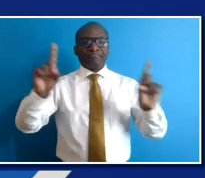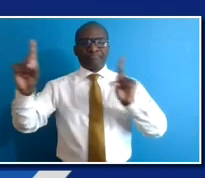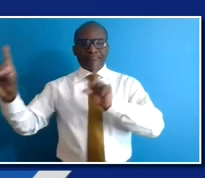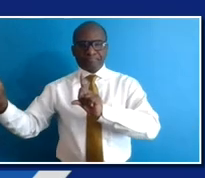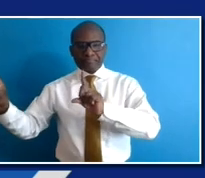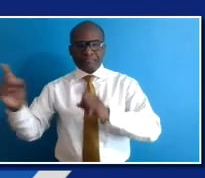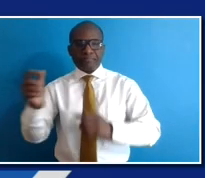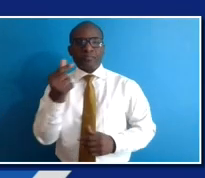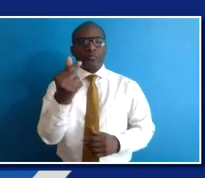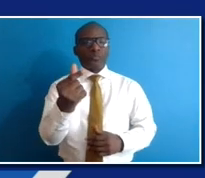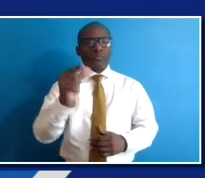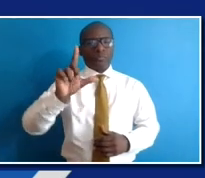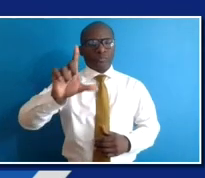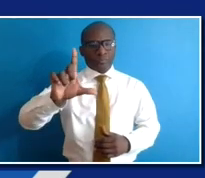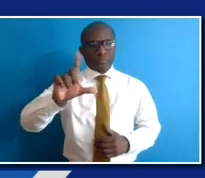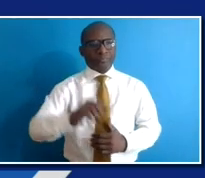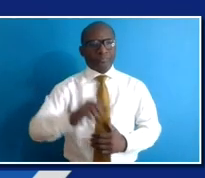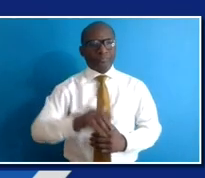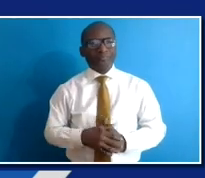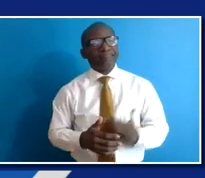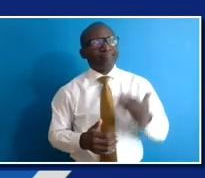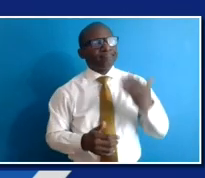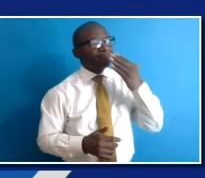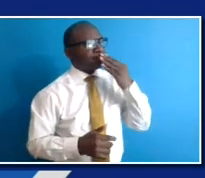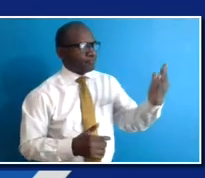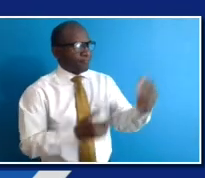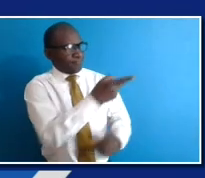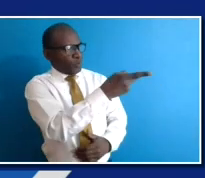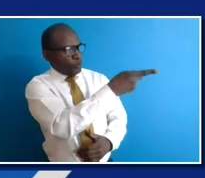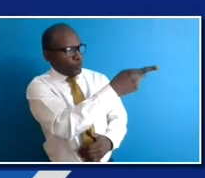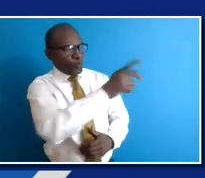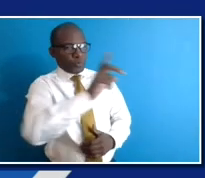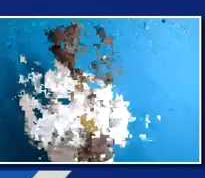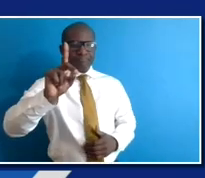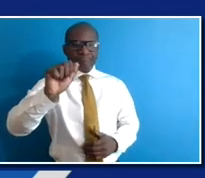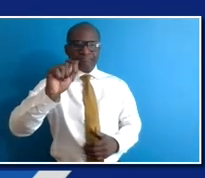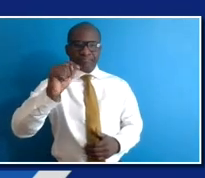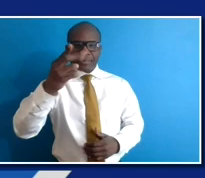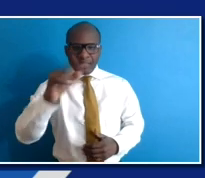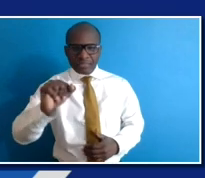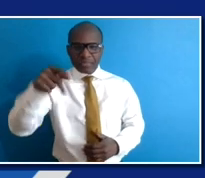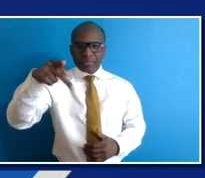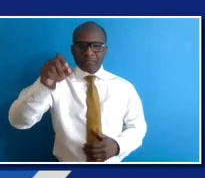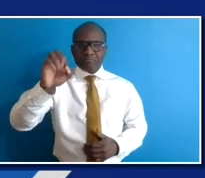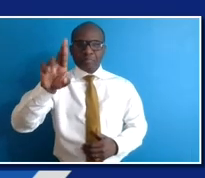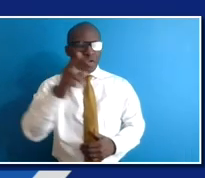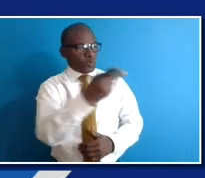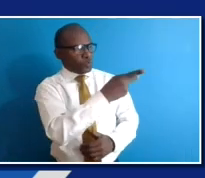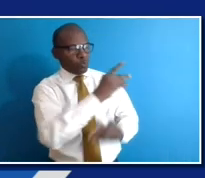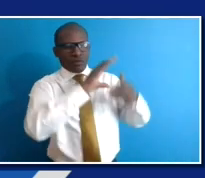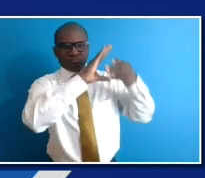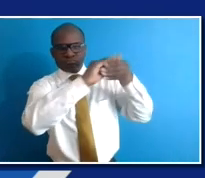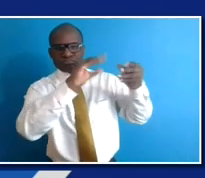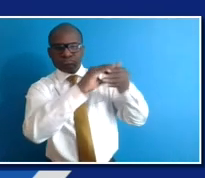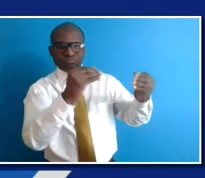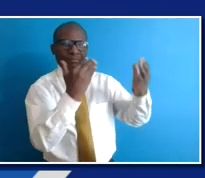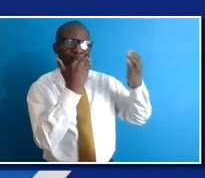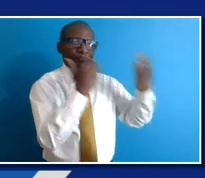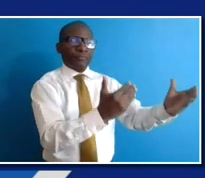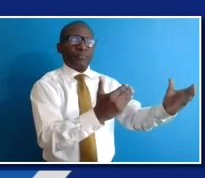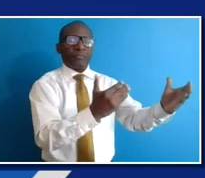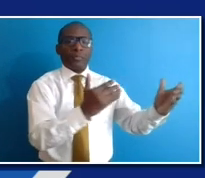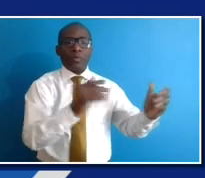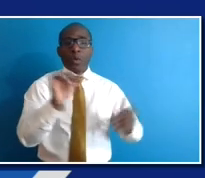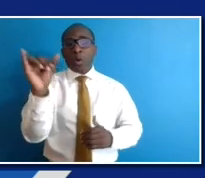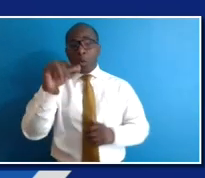both. And I want to thank Kathy, Peter, and the people of the Parks, Recreation, and Conservation Group. There's men and women that do all different